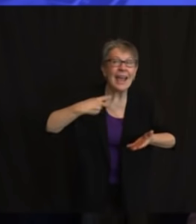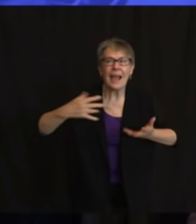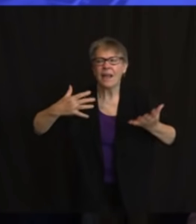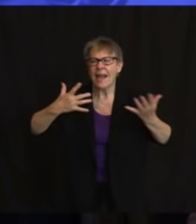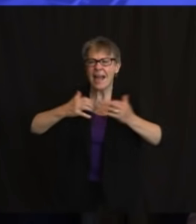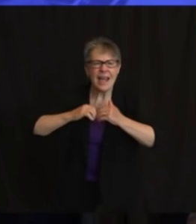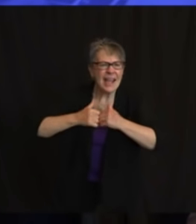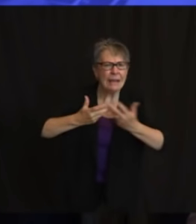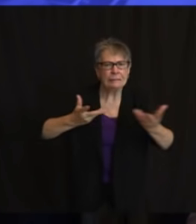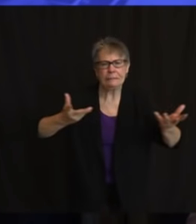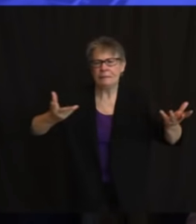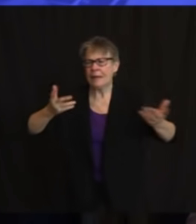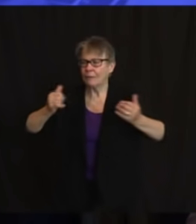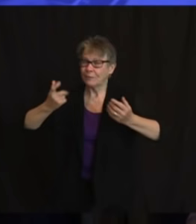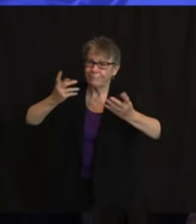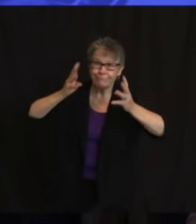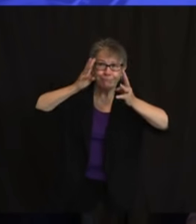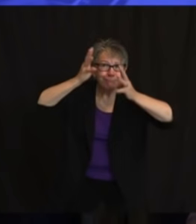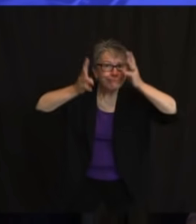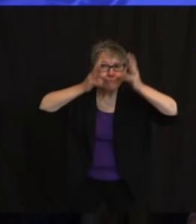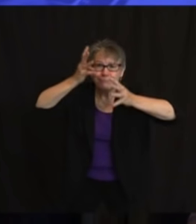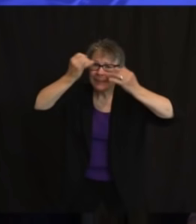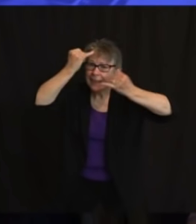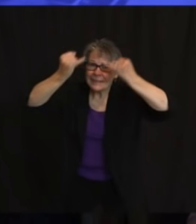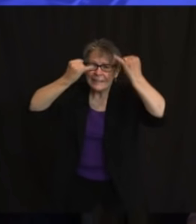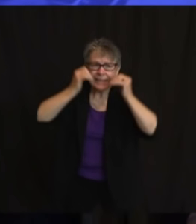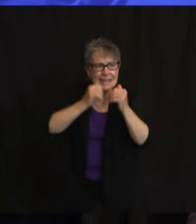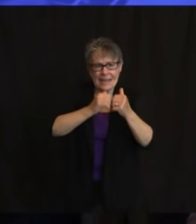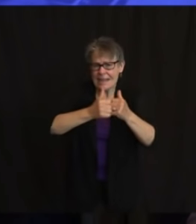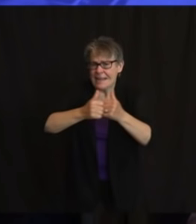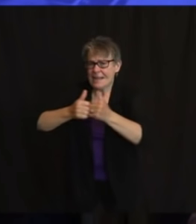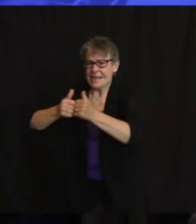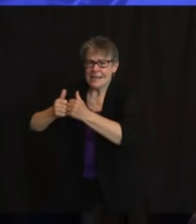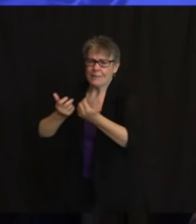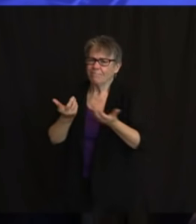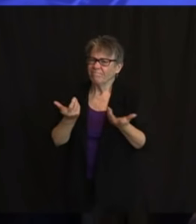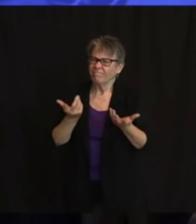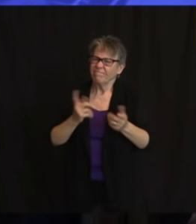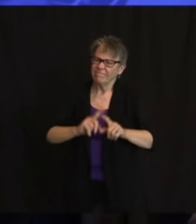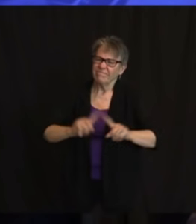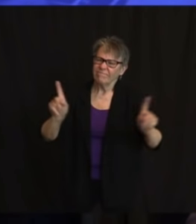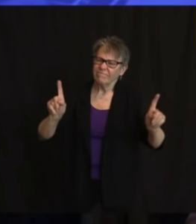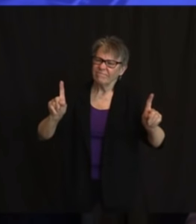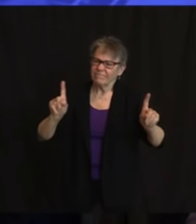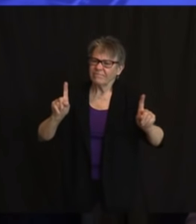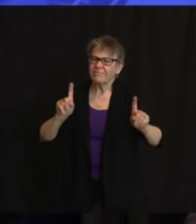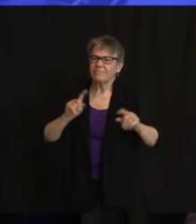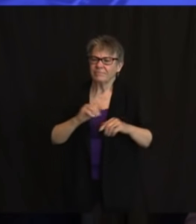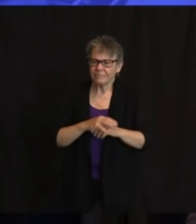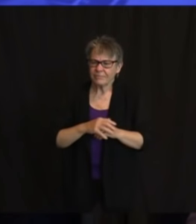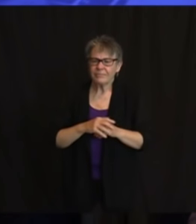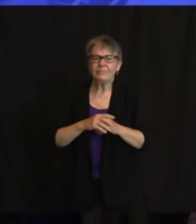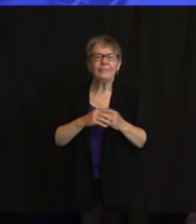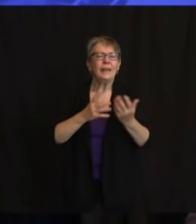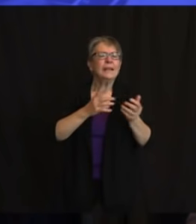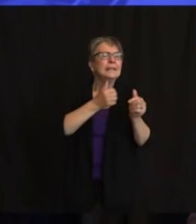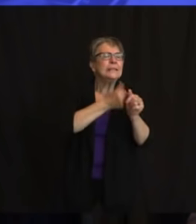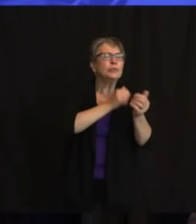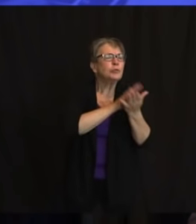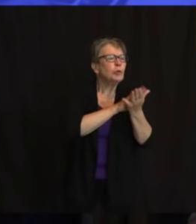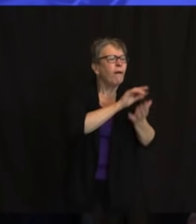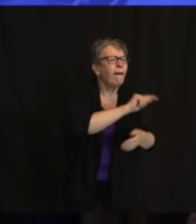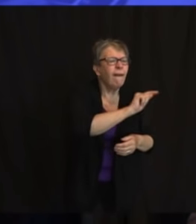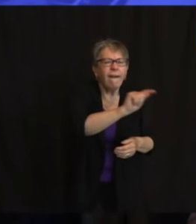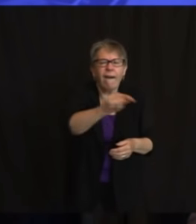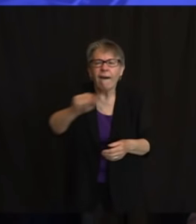find solutions uniquely tailored to the needs and priorities of their local communities. We recognize that in our work to honor students,